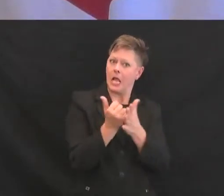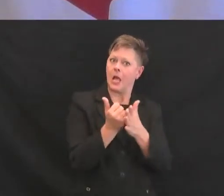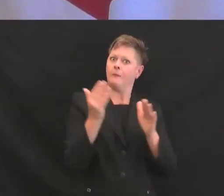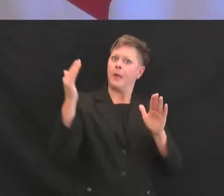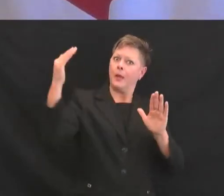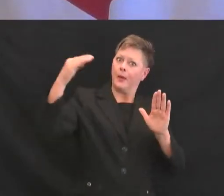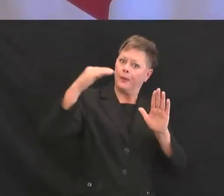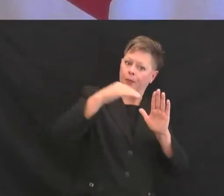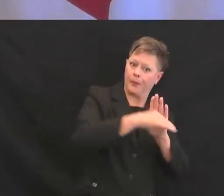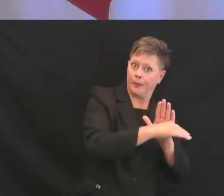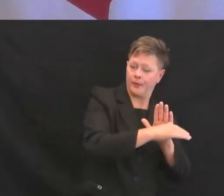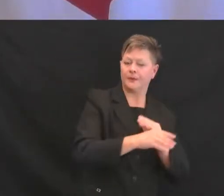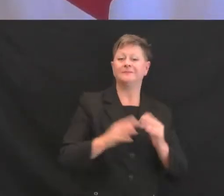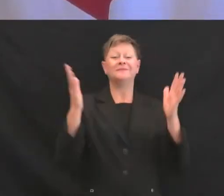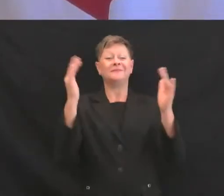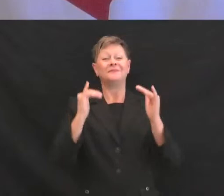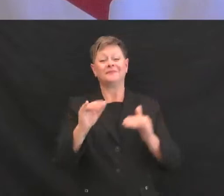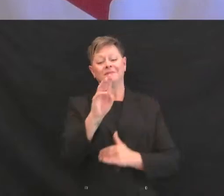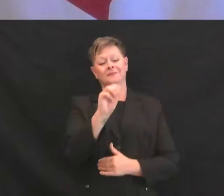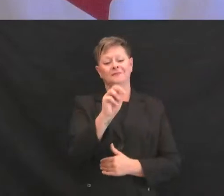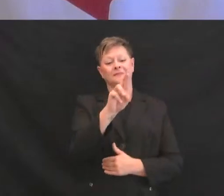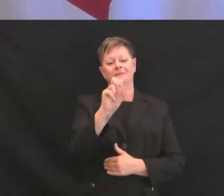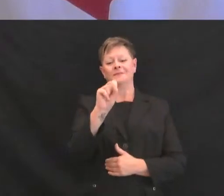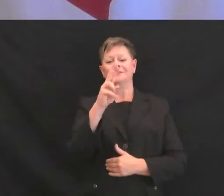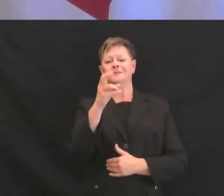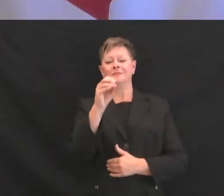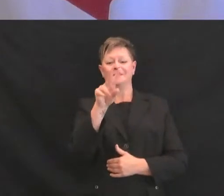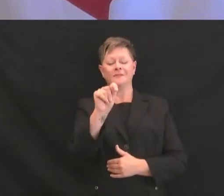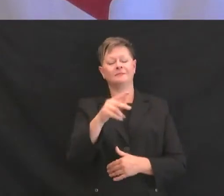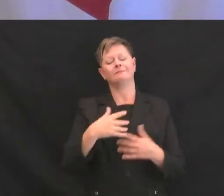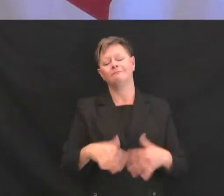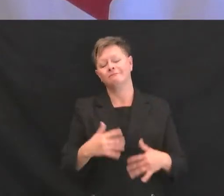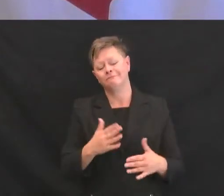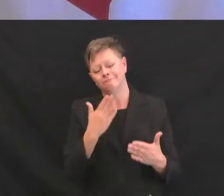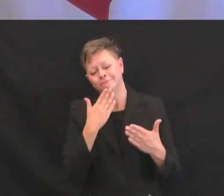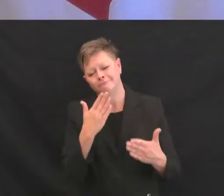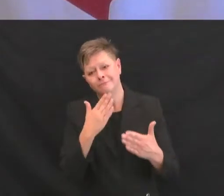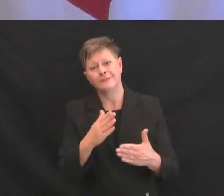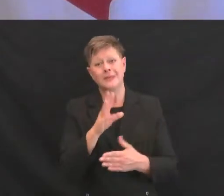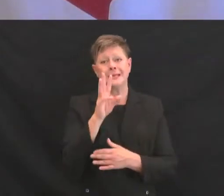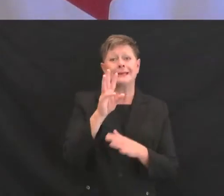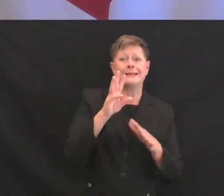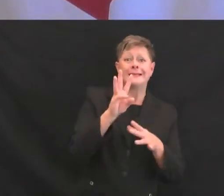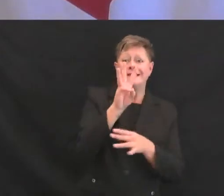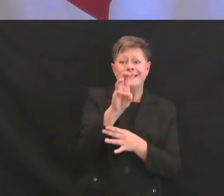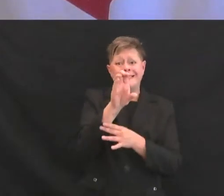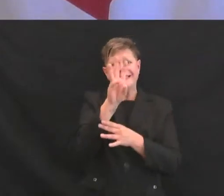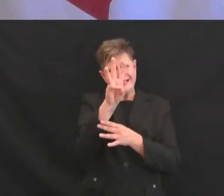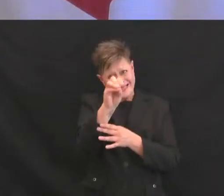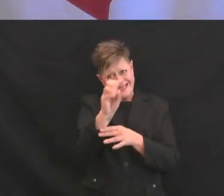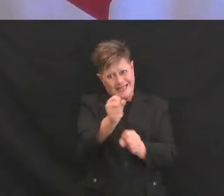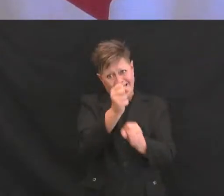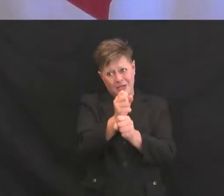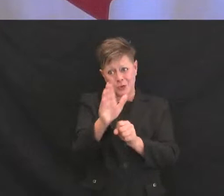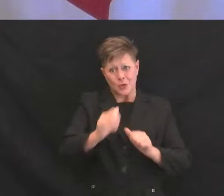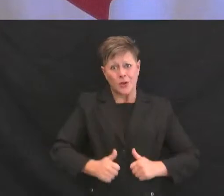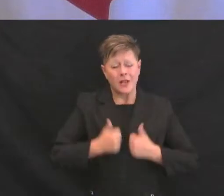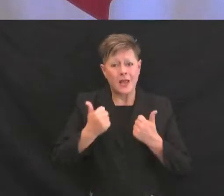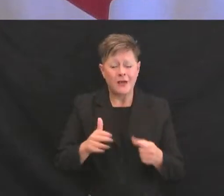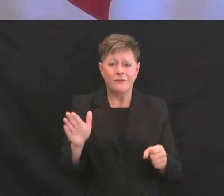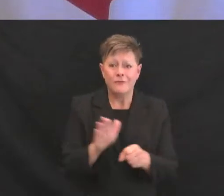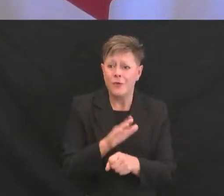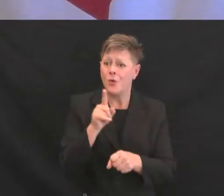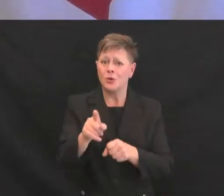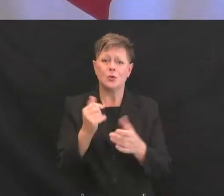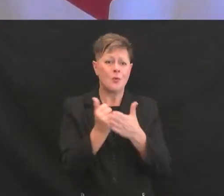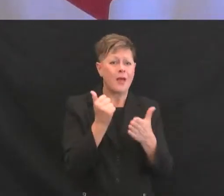And Mr. Short, thank you for devoting 6 decades of your life advocating for the quality of life of